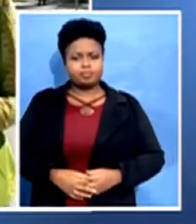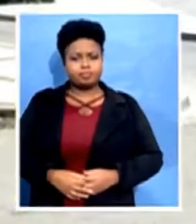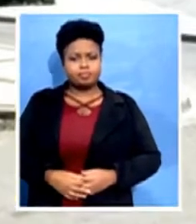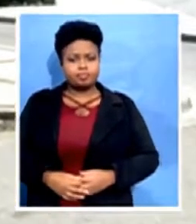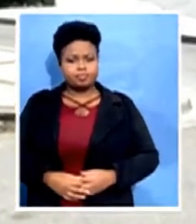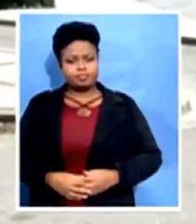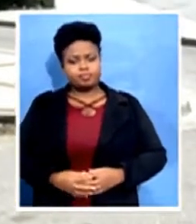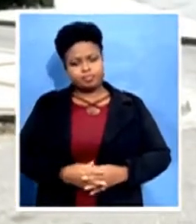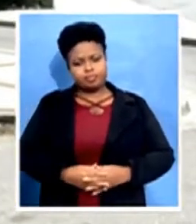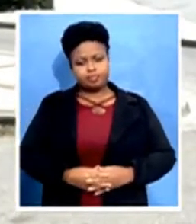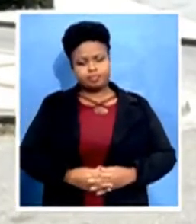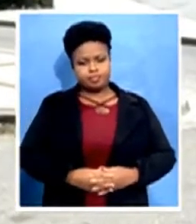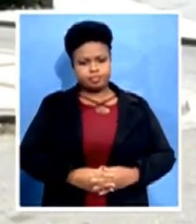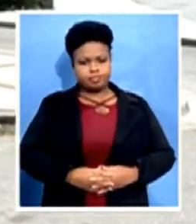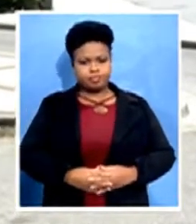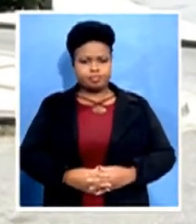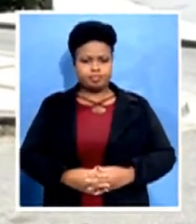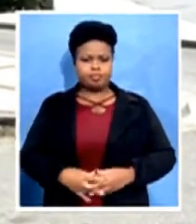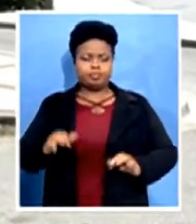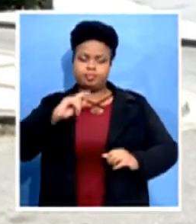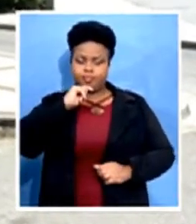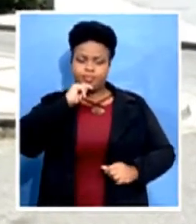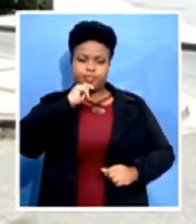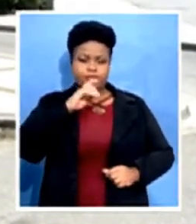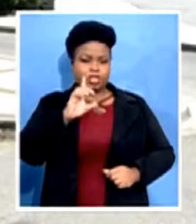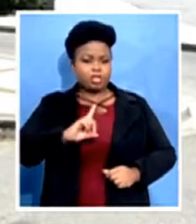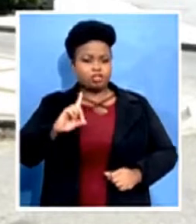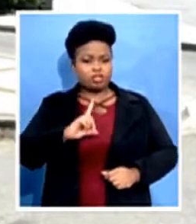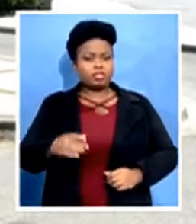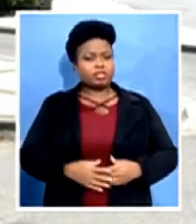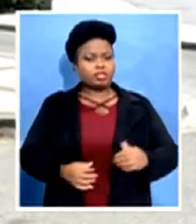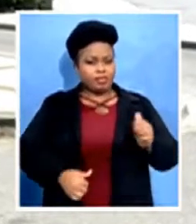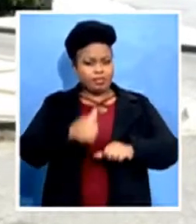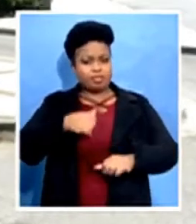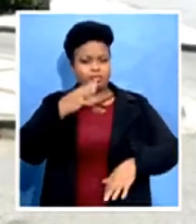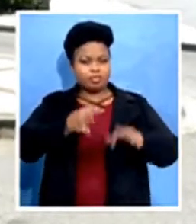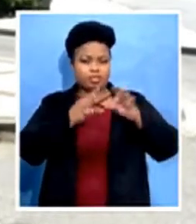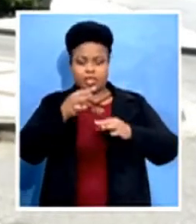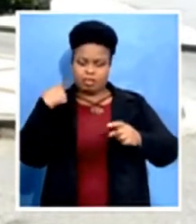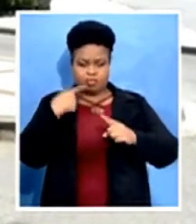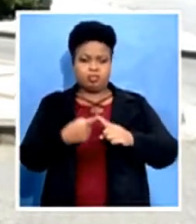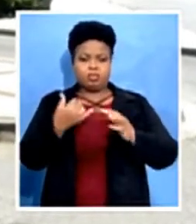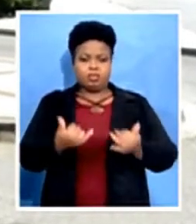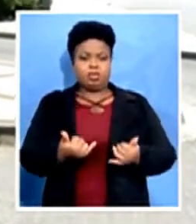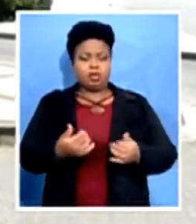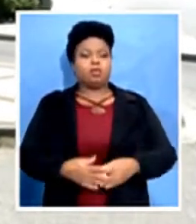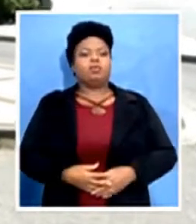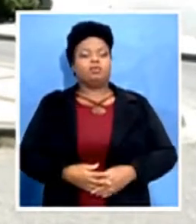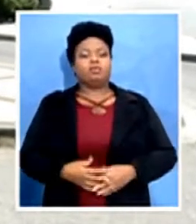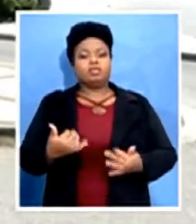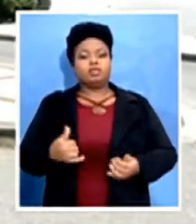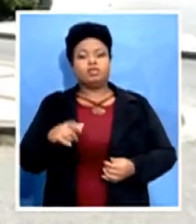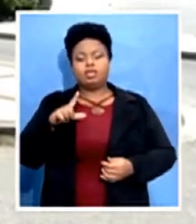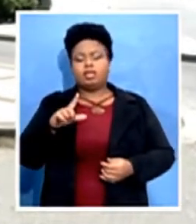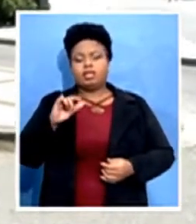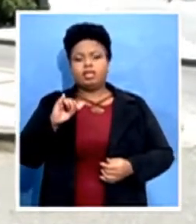A very good morning to you, Desiree. Let us first tell you about where we are this morning before I answer your question. We are at Livingstone Hospital, which has been